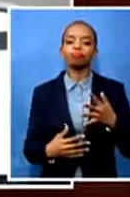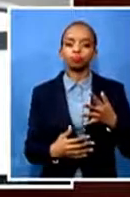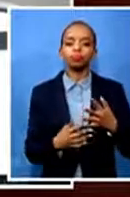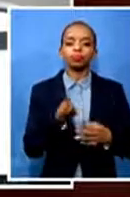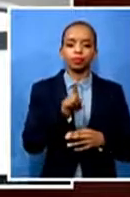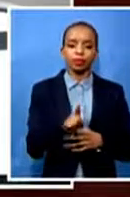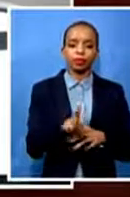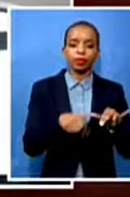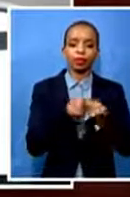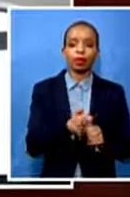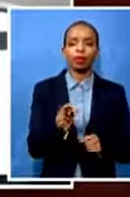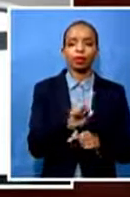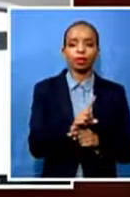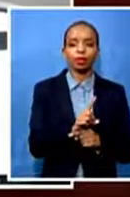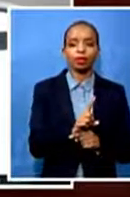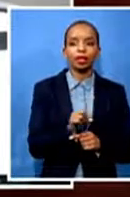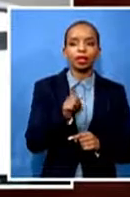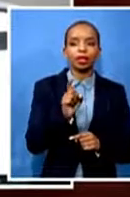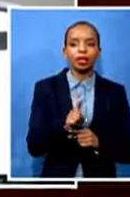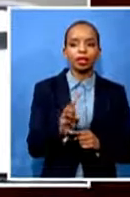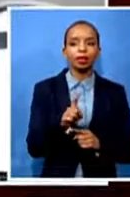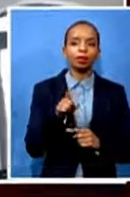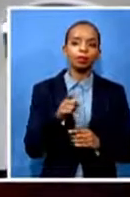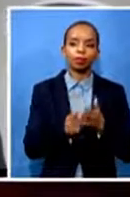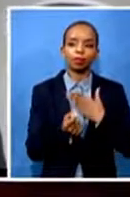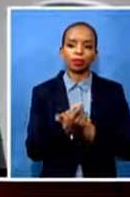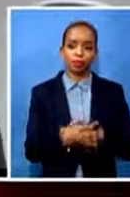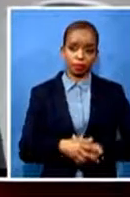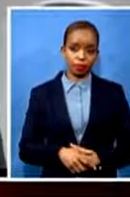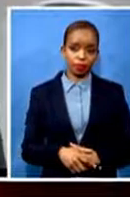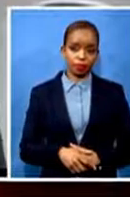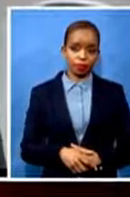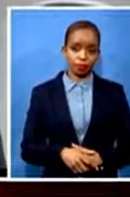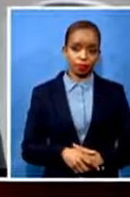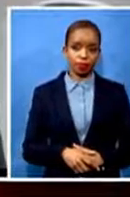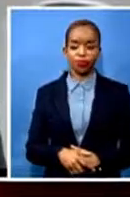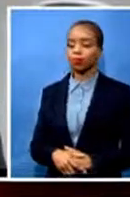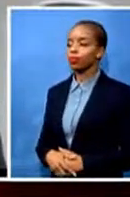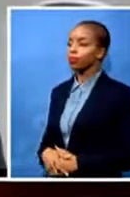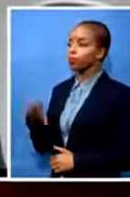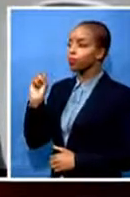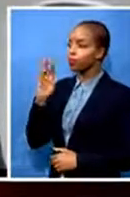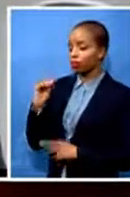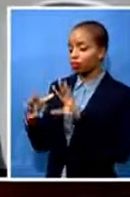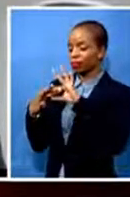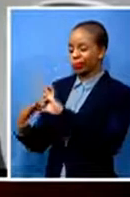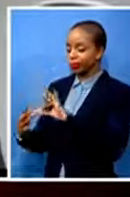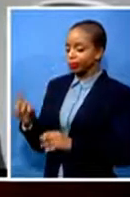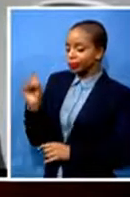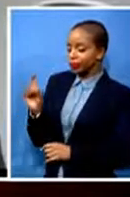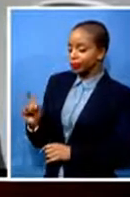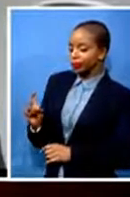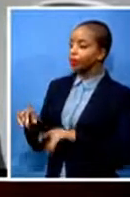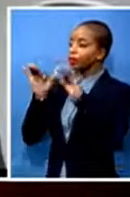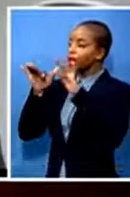Act. So with regards to ward delimitation and public consultation information, give us the details with regards to